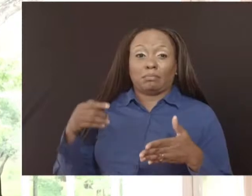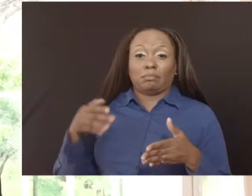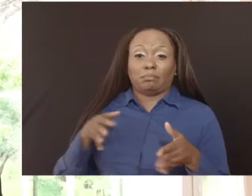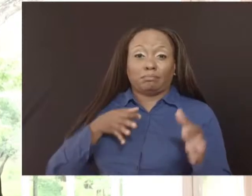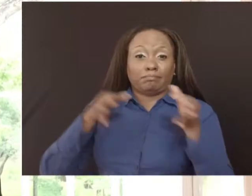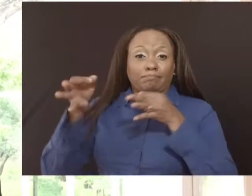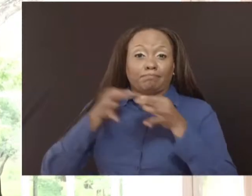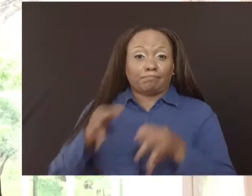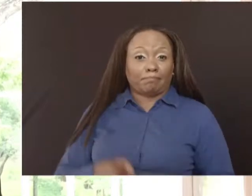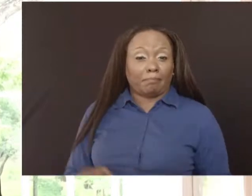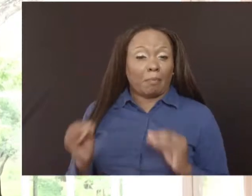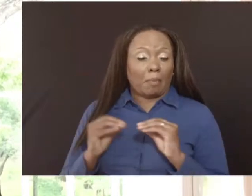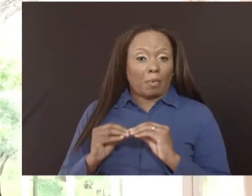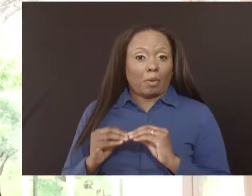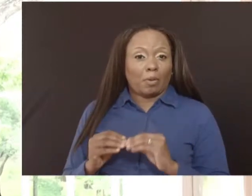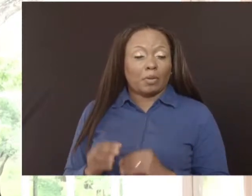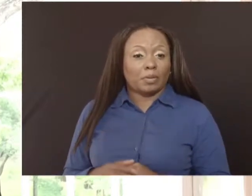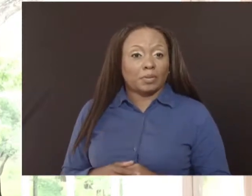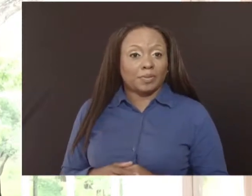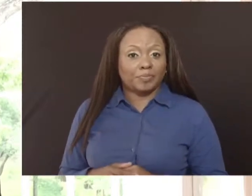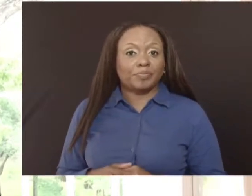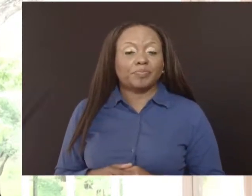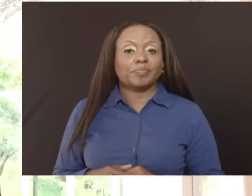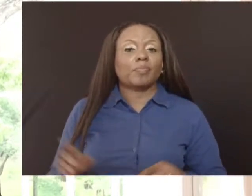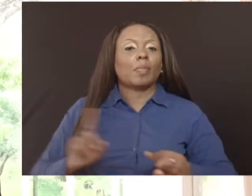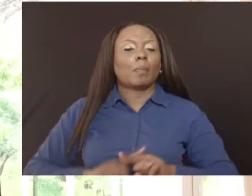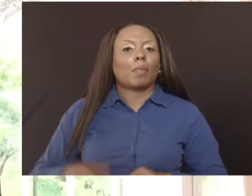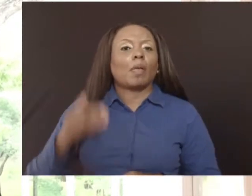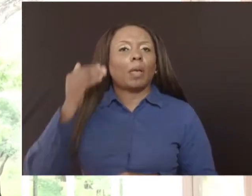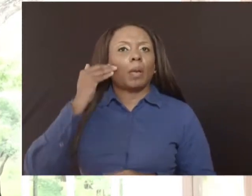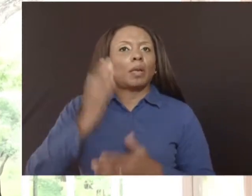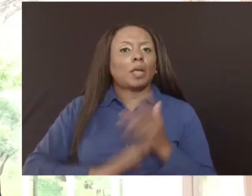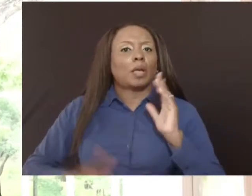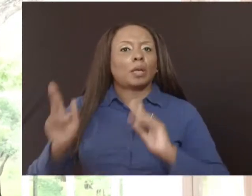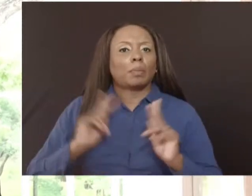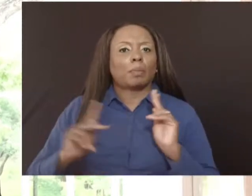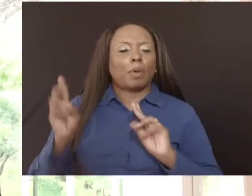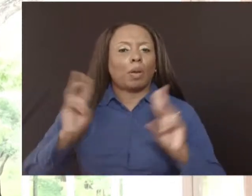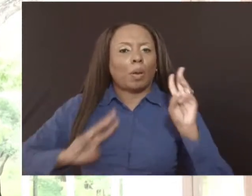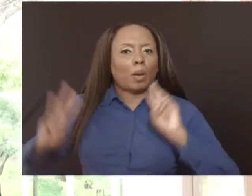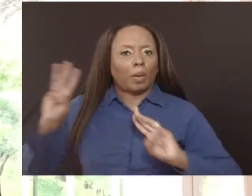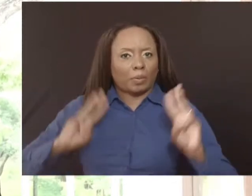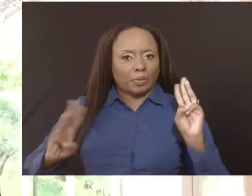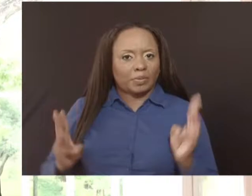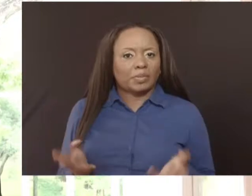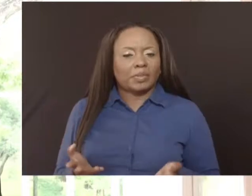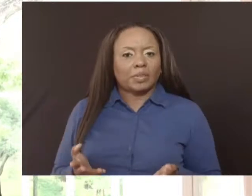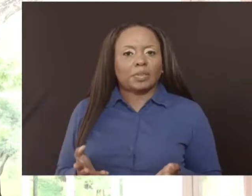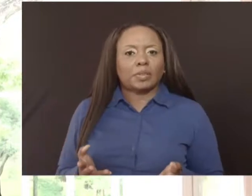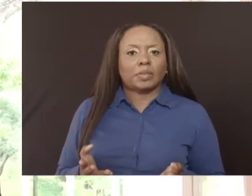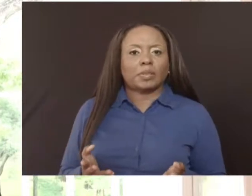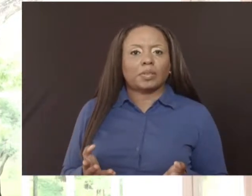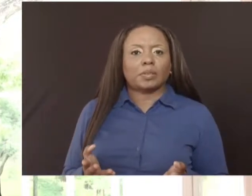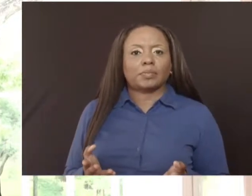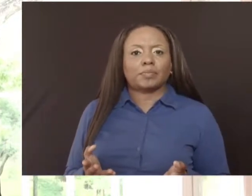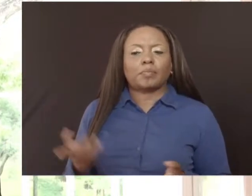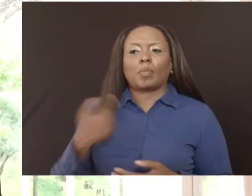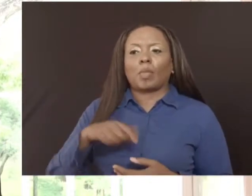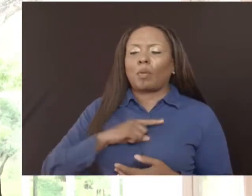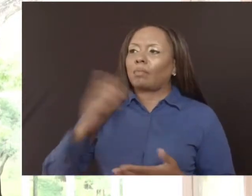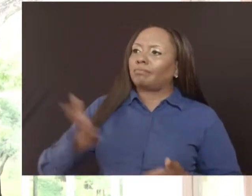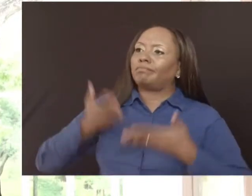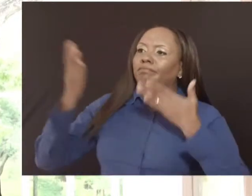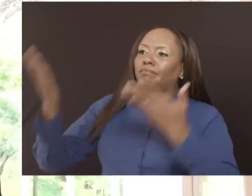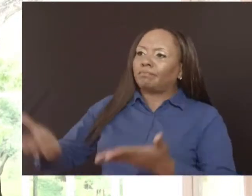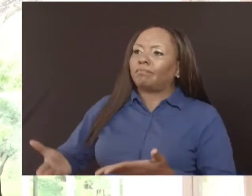some extent, but I recognize that this is a worry and it is something that has been put to the authorities